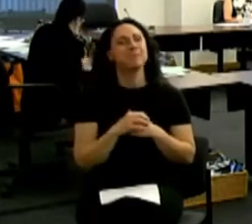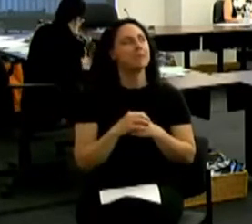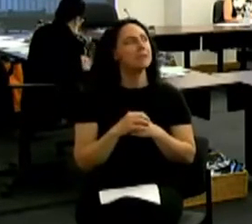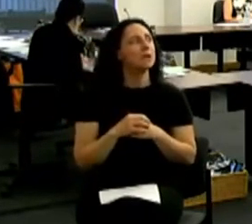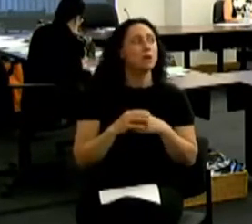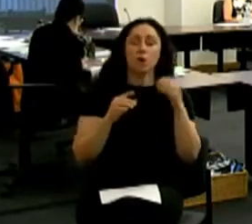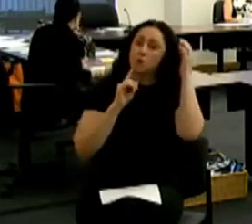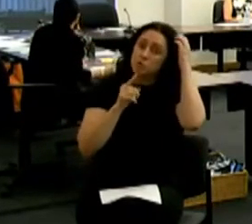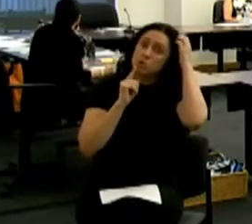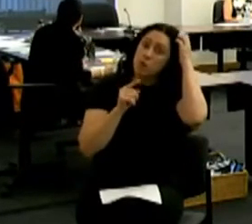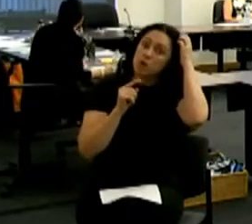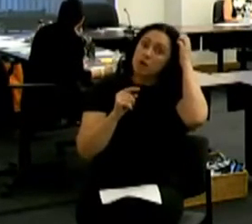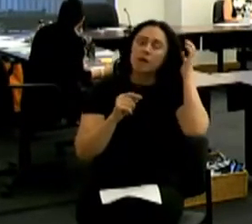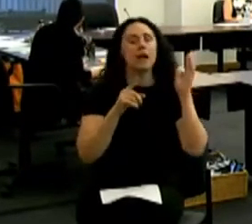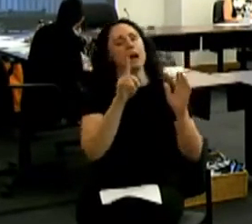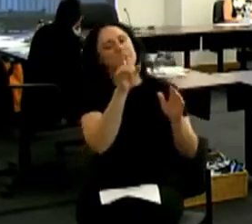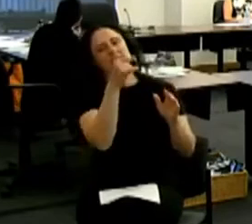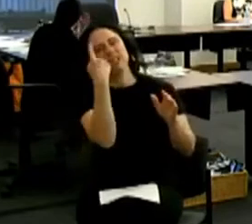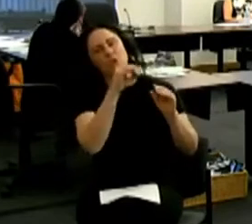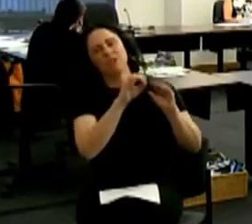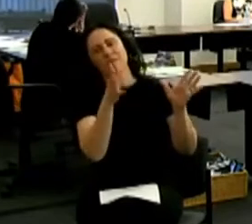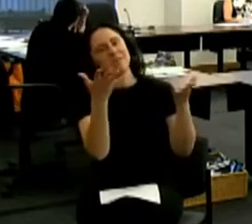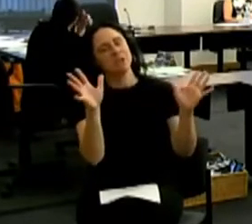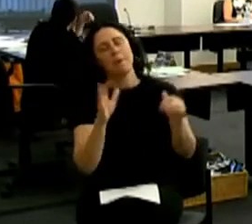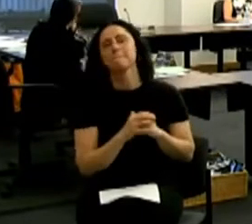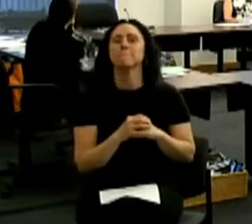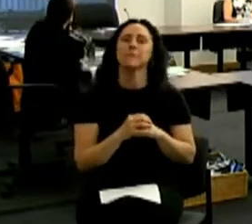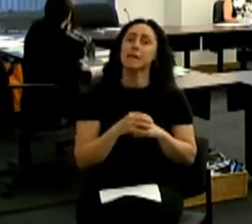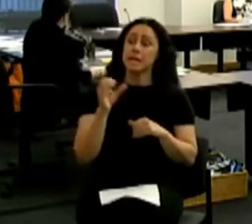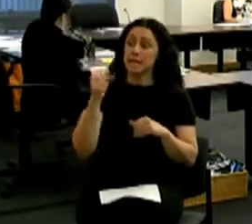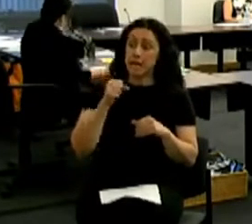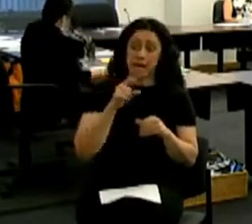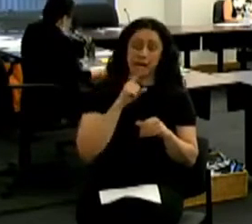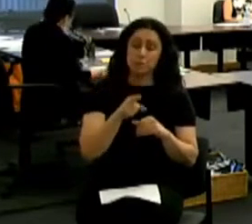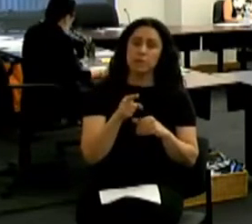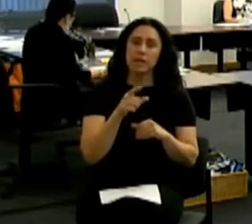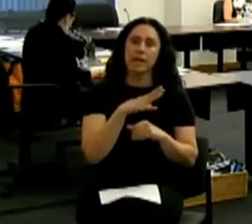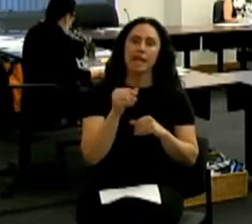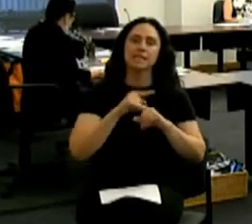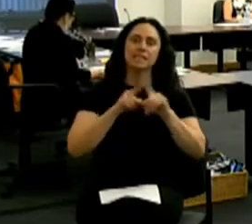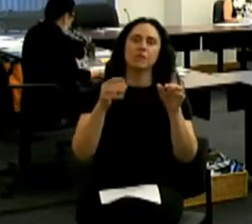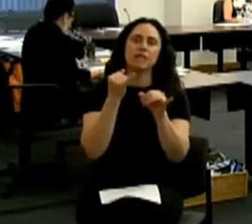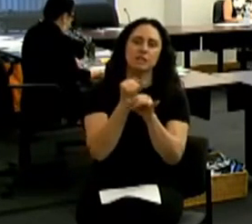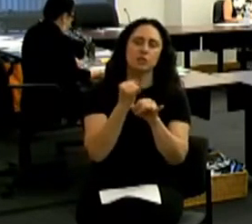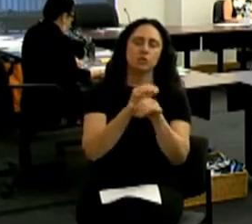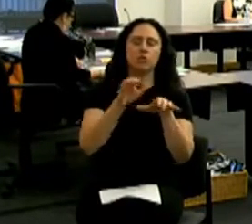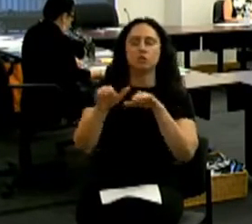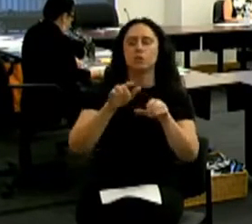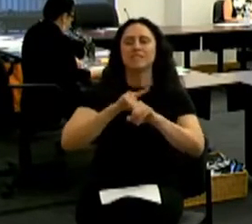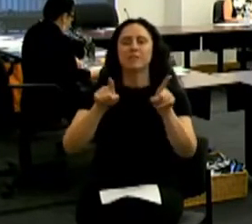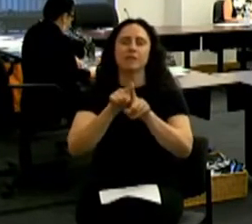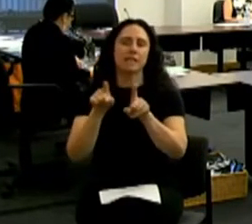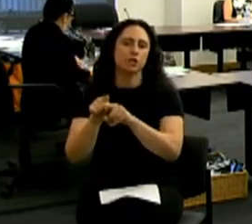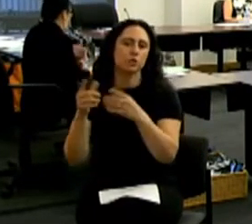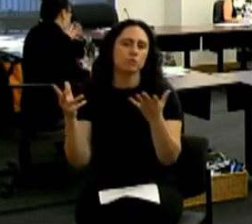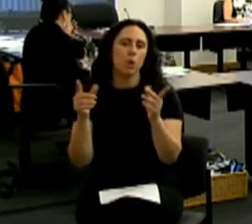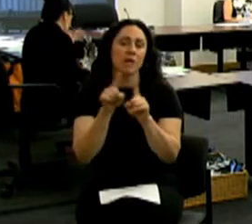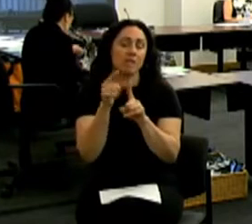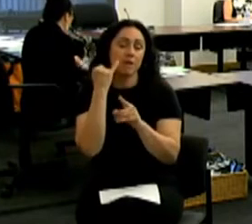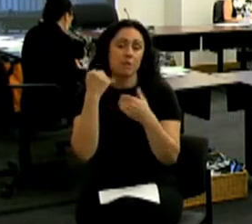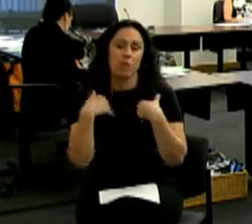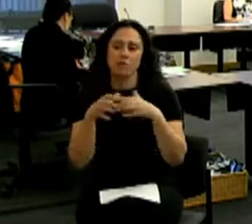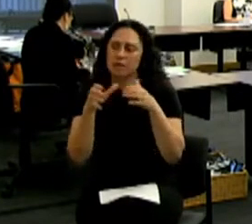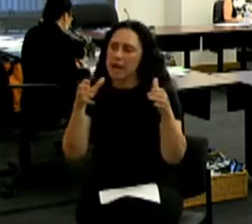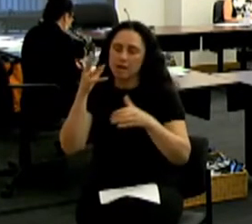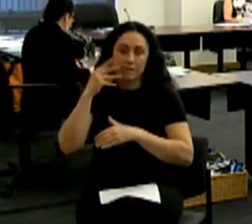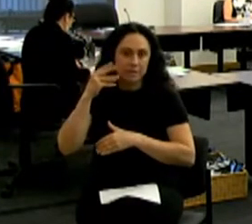sure. I'm asking for clarification, that's all. Yep, absolutely. And different institutions do it differently too. So even if you have a